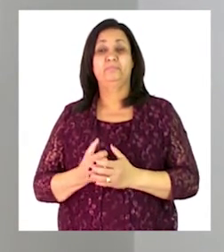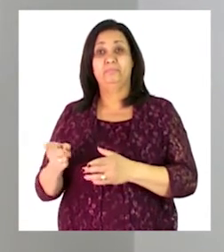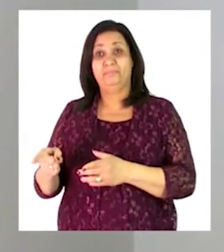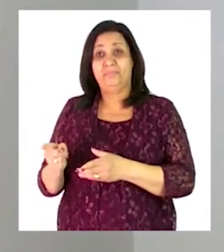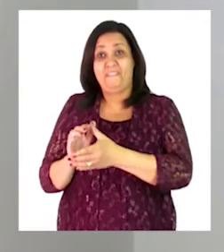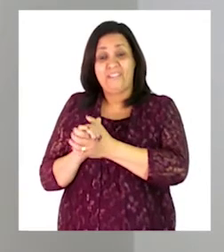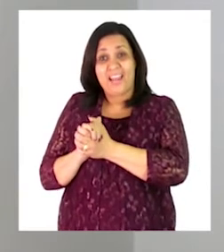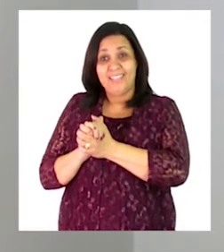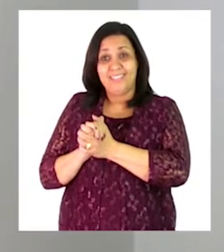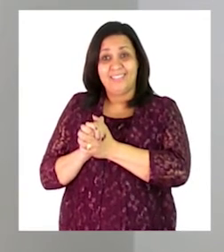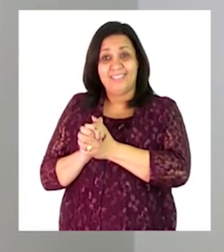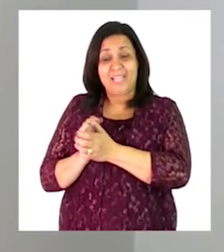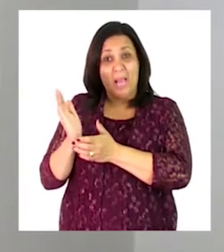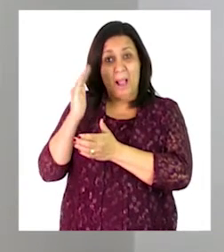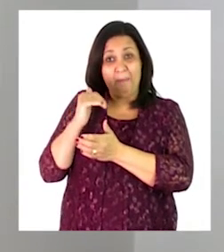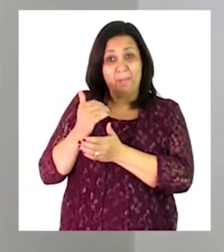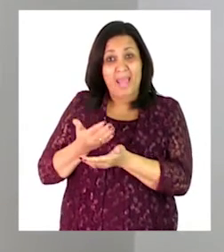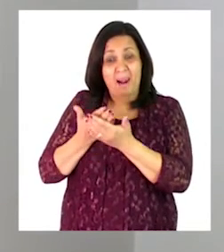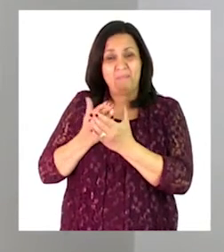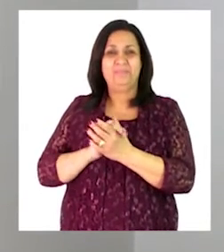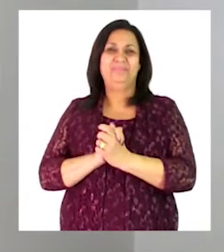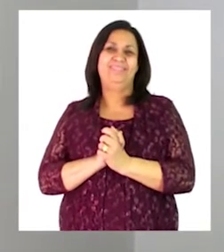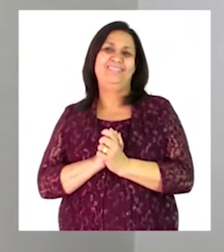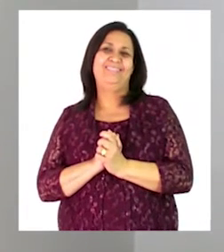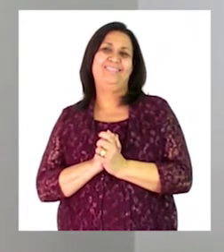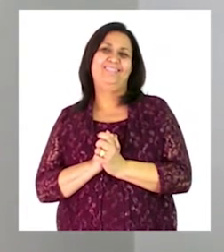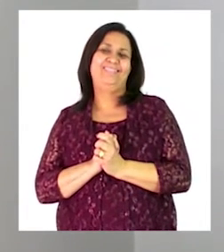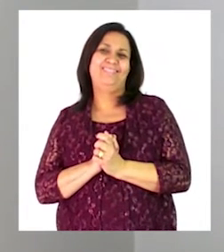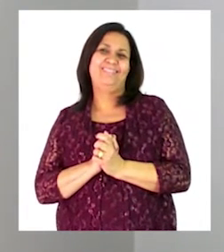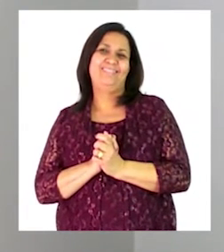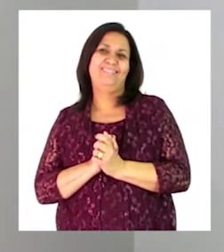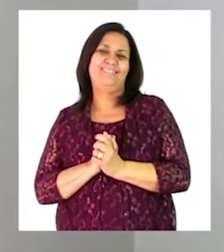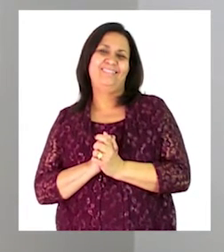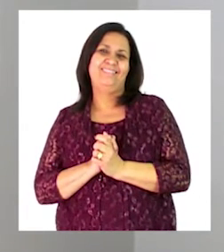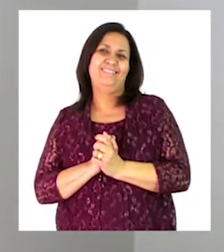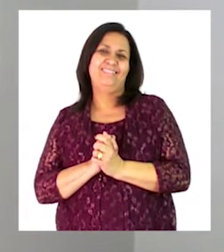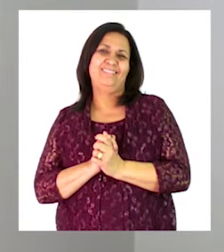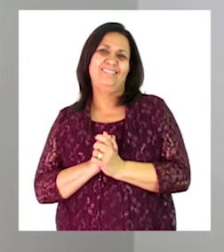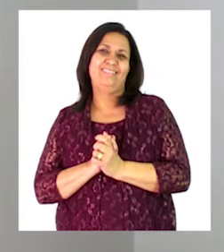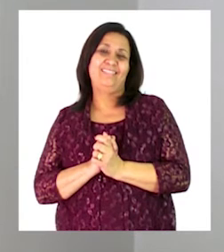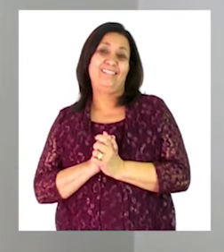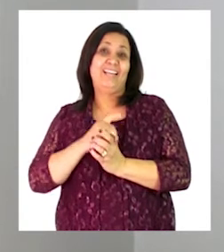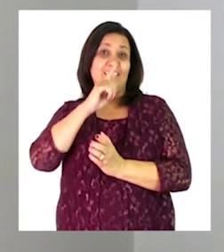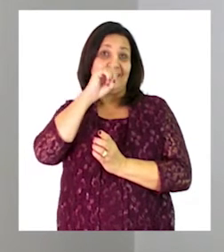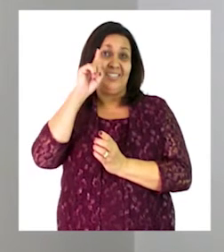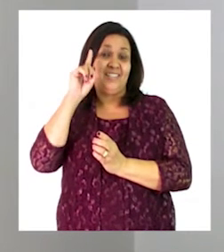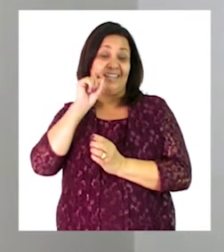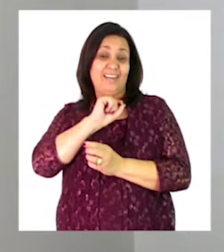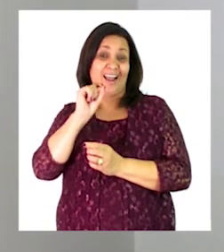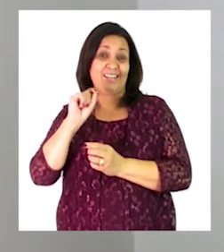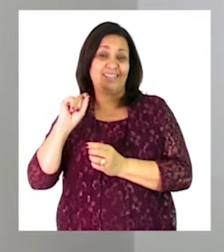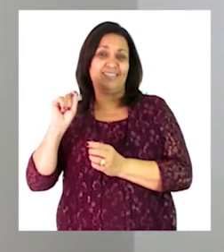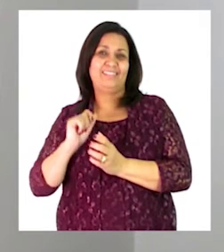friend to come over. I will write the first sum